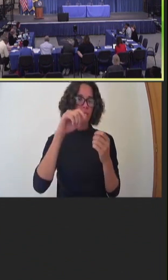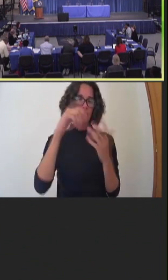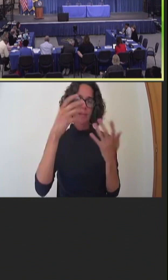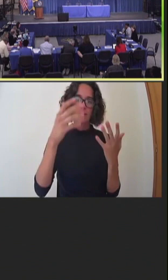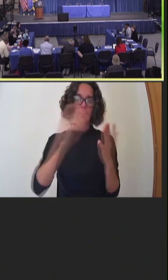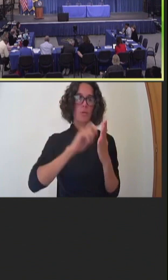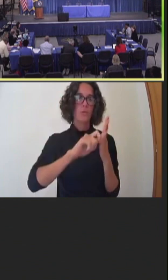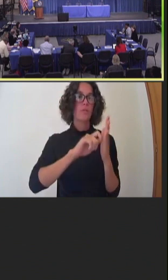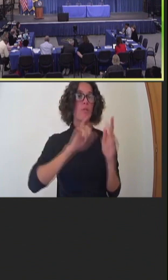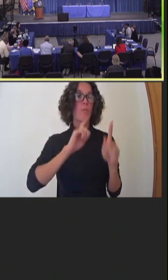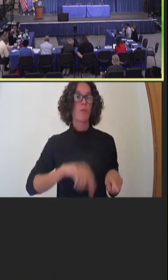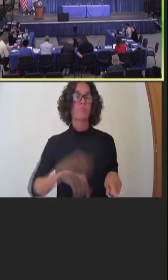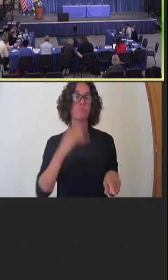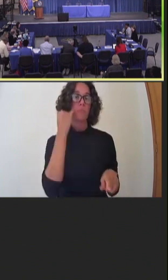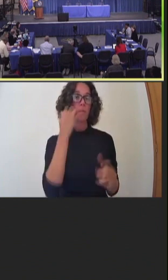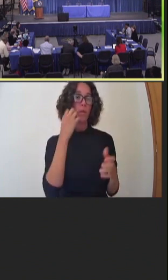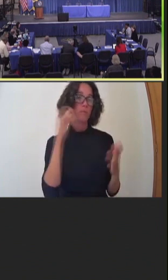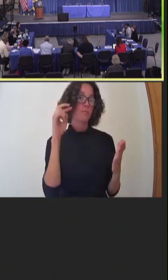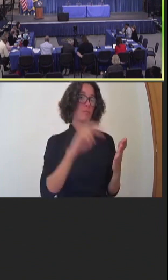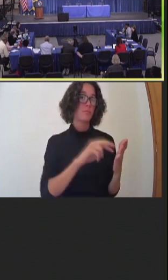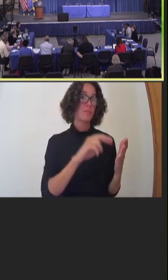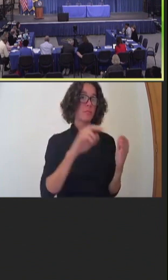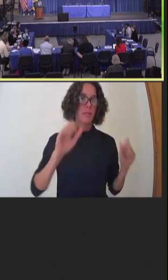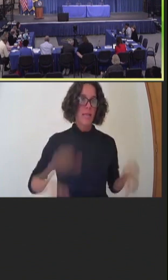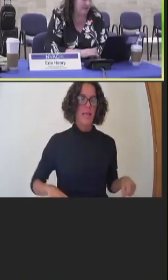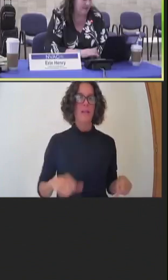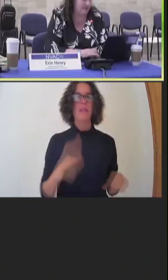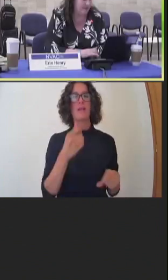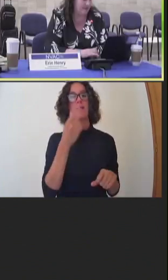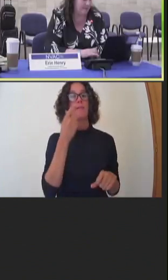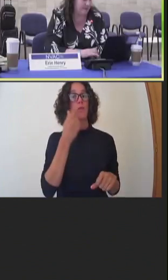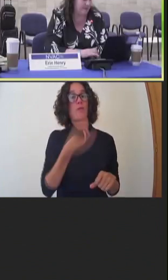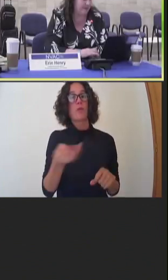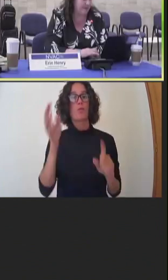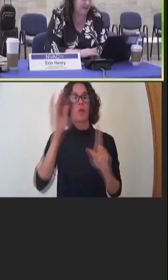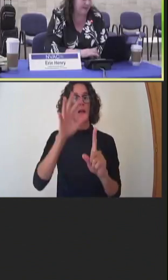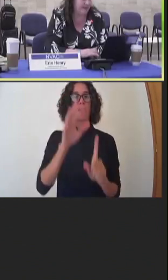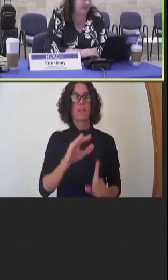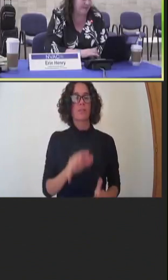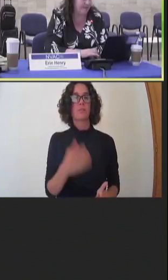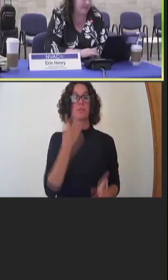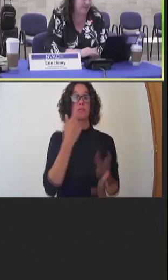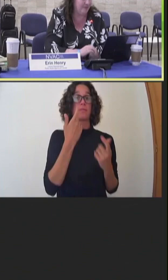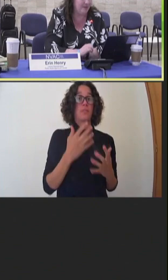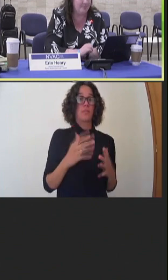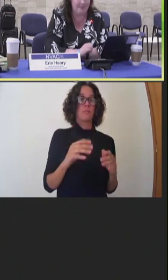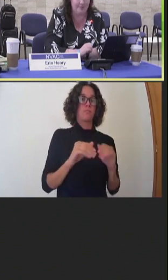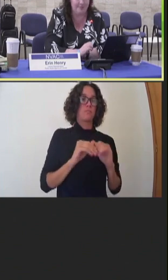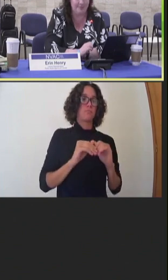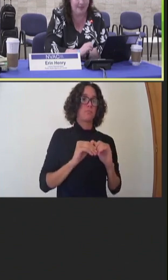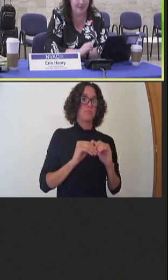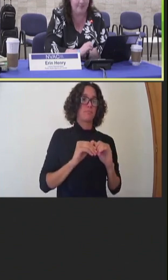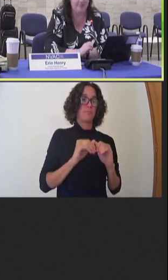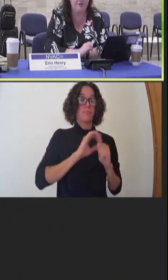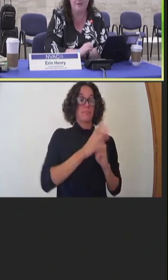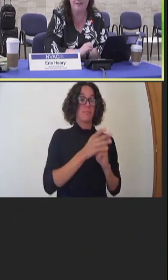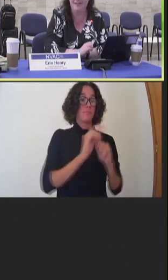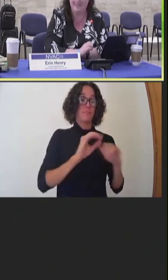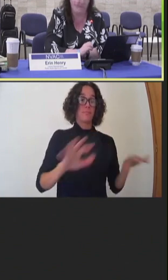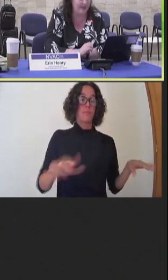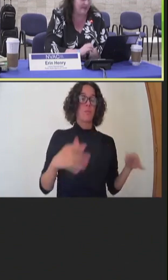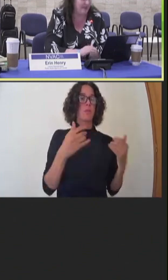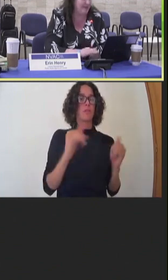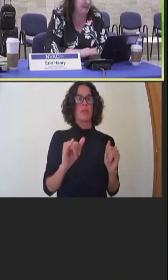highlights. Even though that we're just come out of a very extensive pandemic, we're very busy planning for our